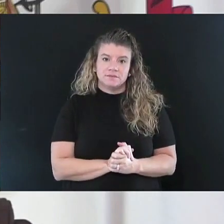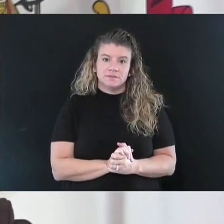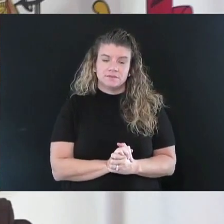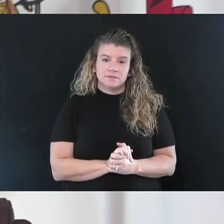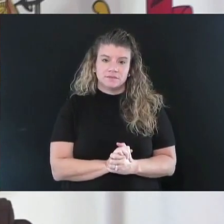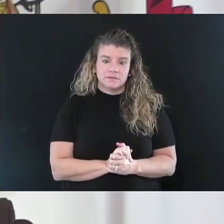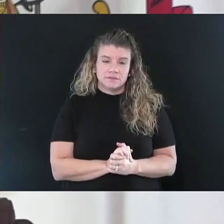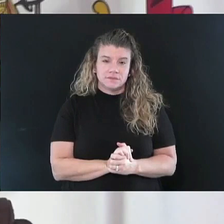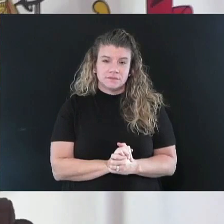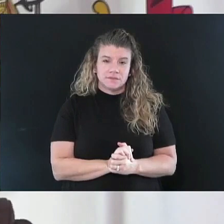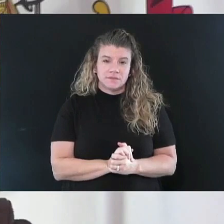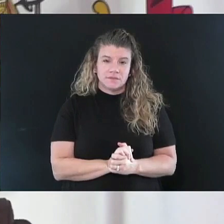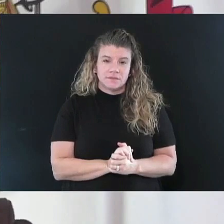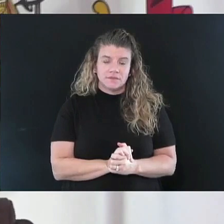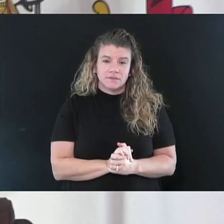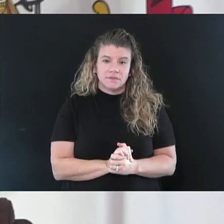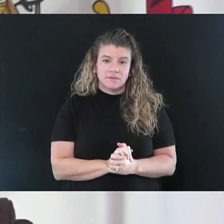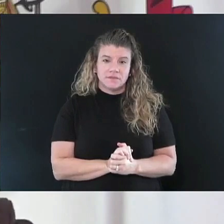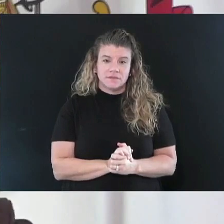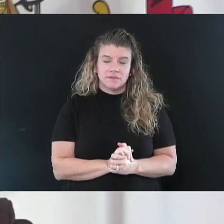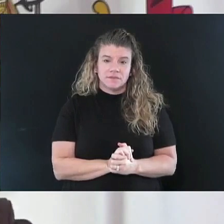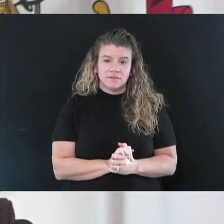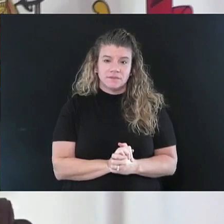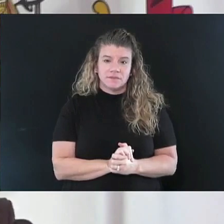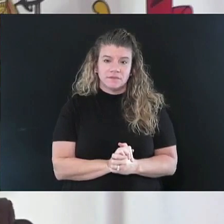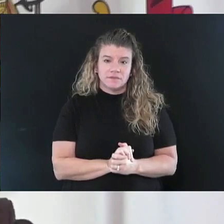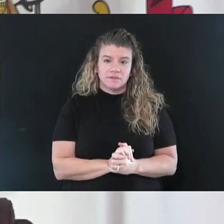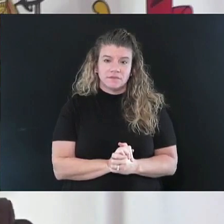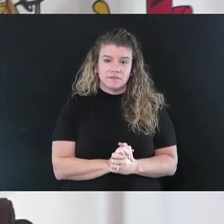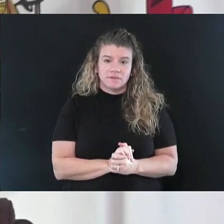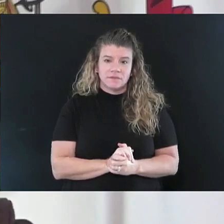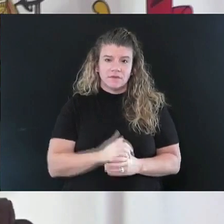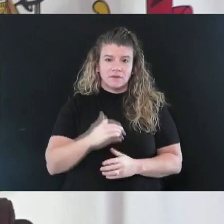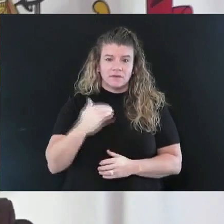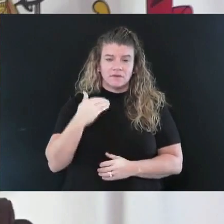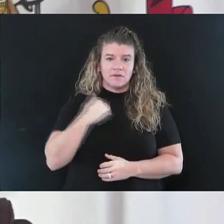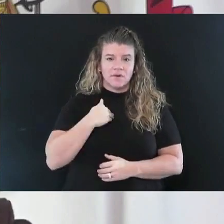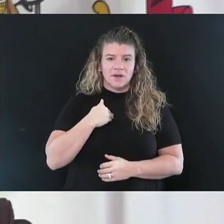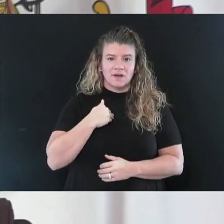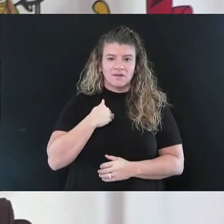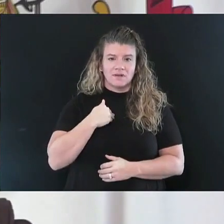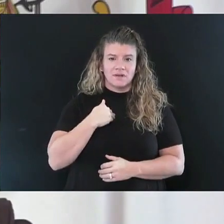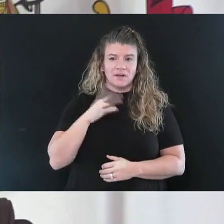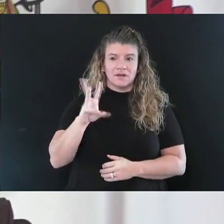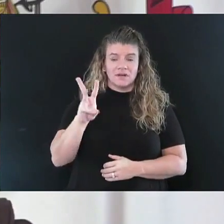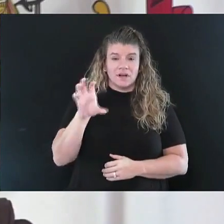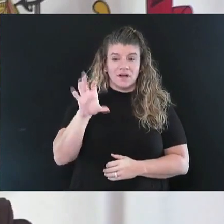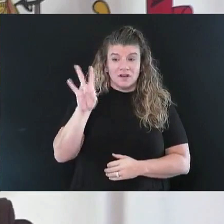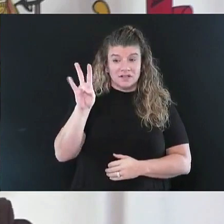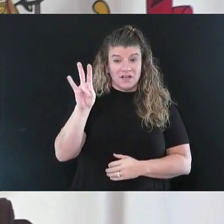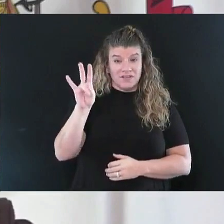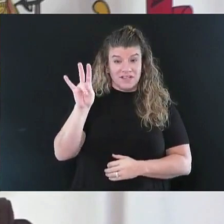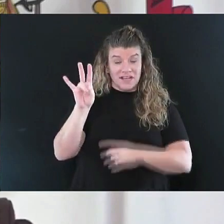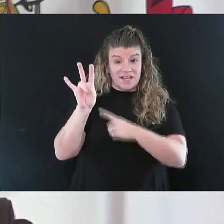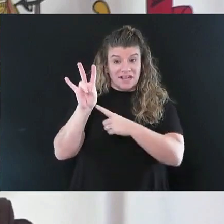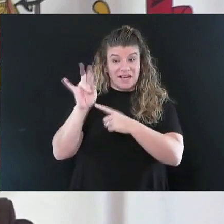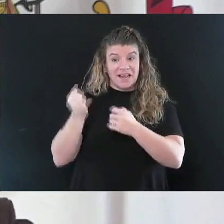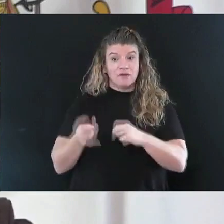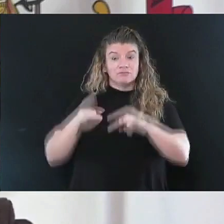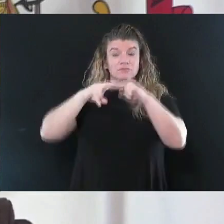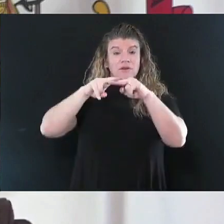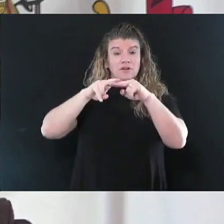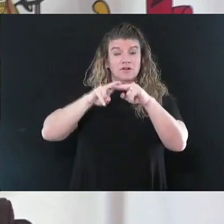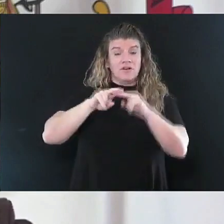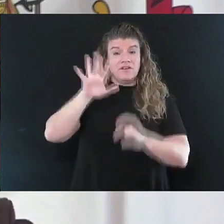We have 17 additional deaths today that moved our total up to